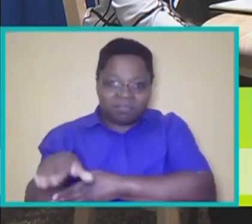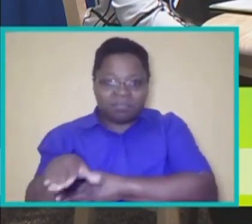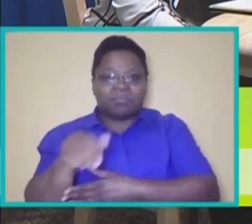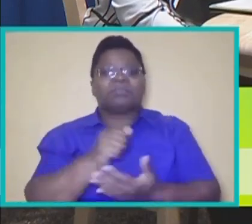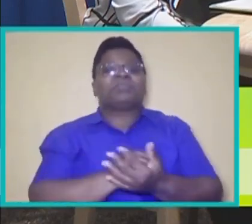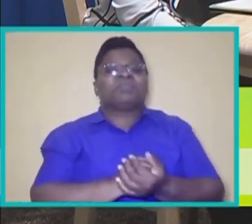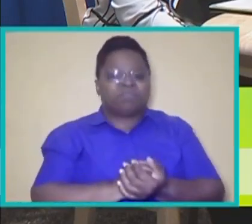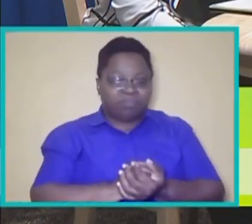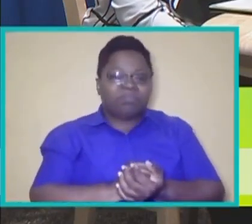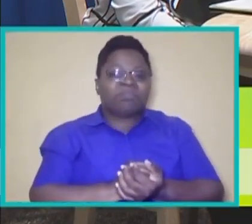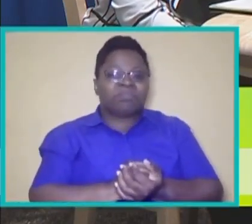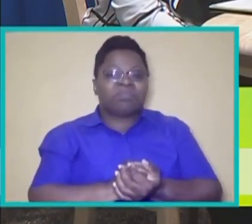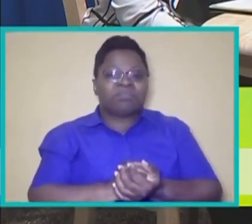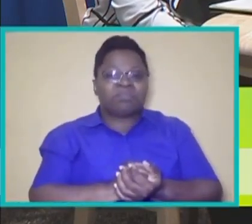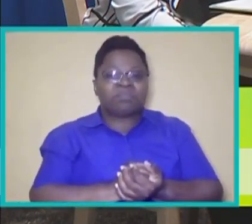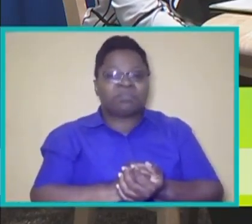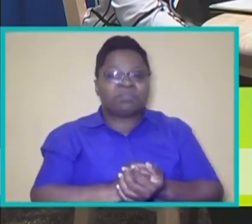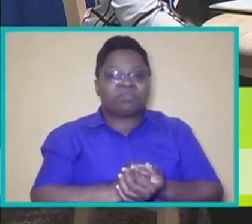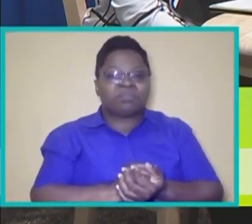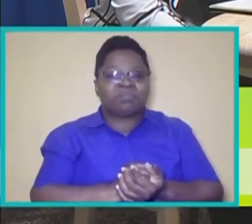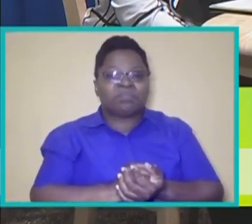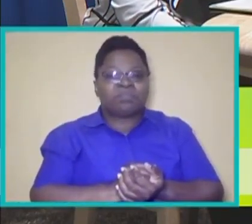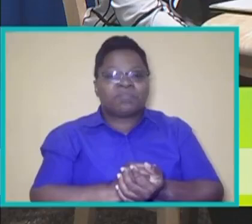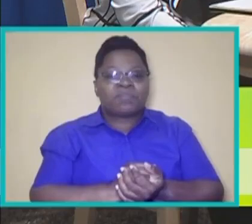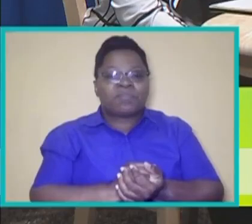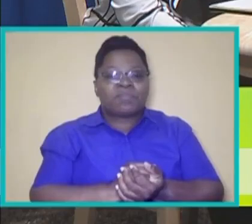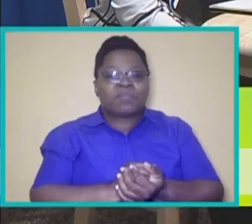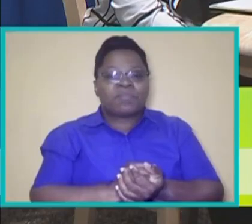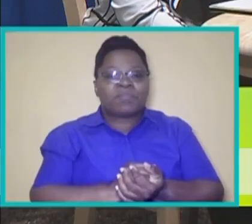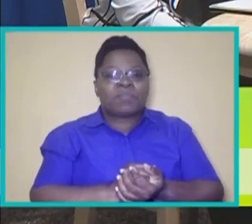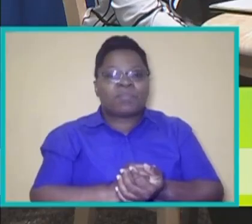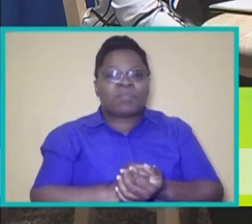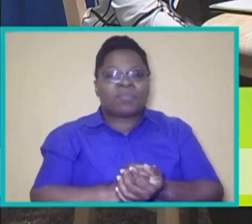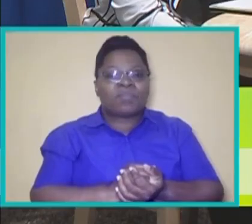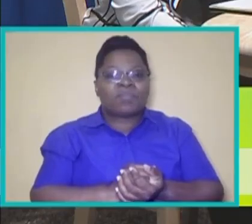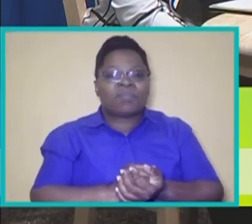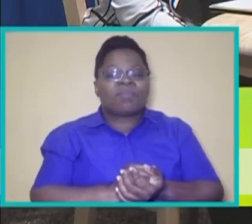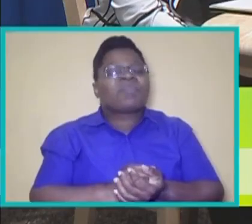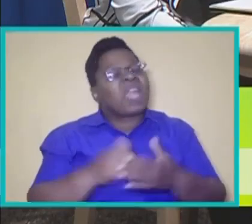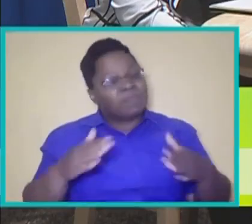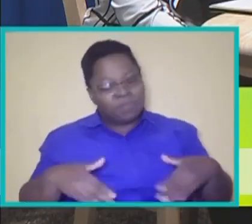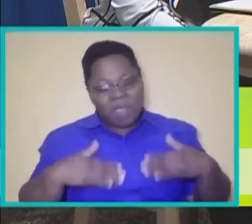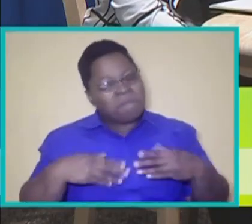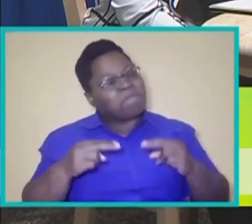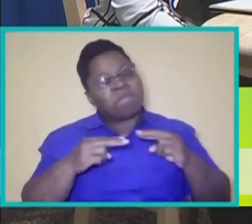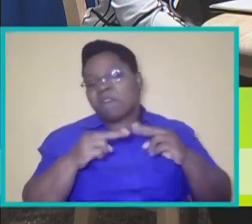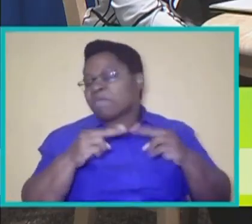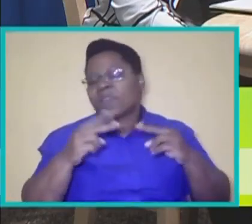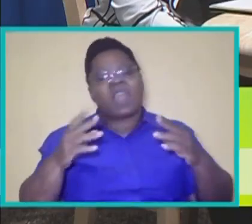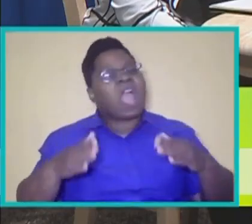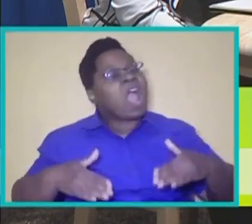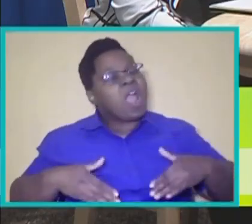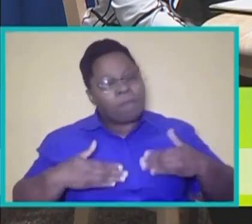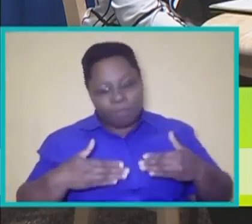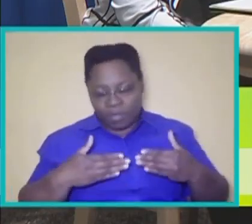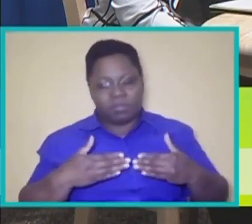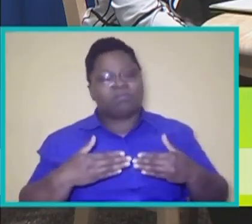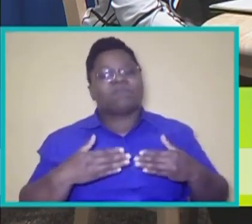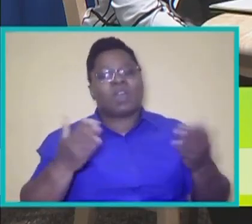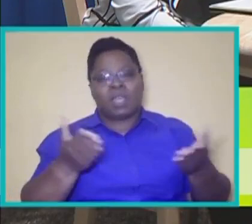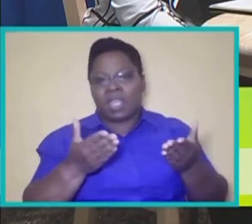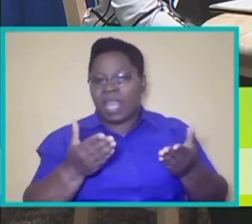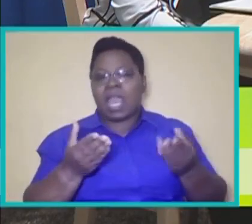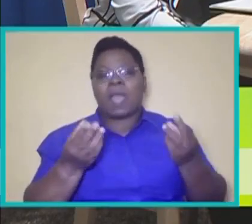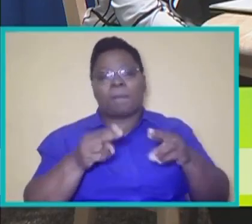pleasant night, Mr. Cicheran. Must say I'm very grateful for this forum. But there's something